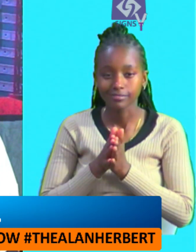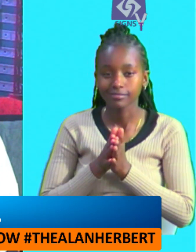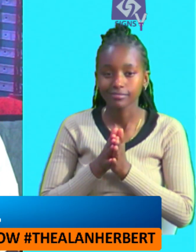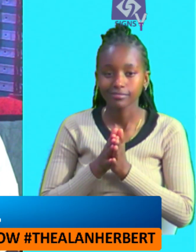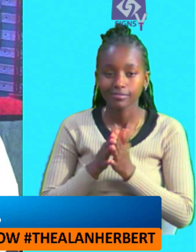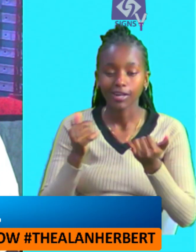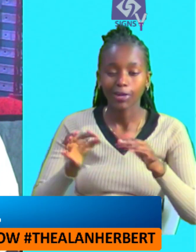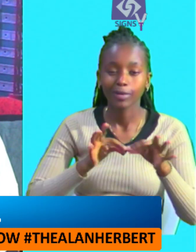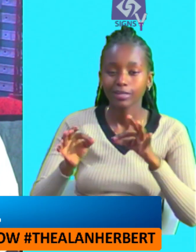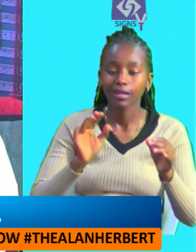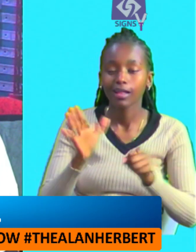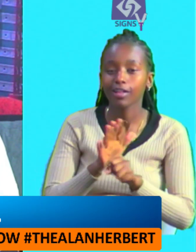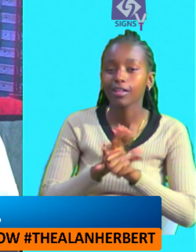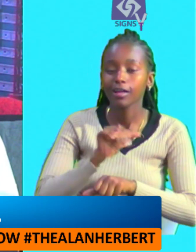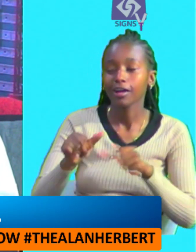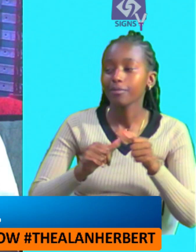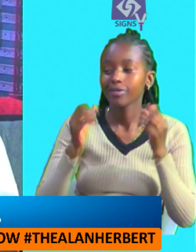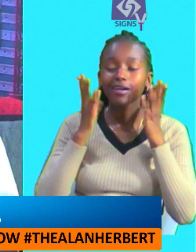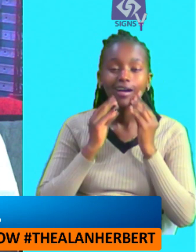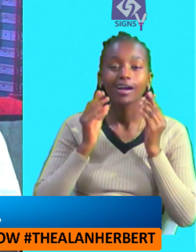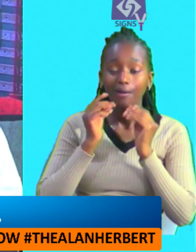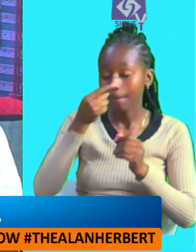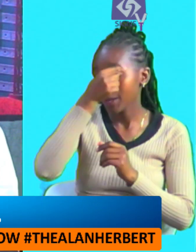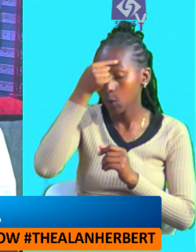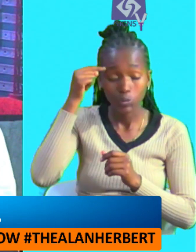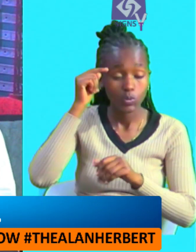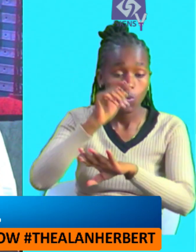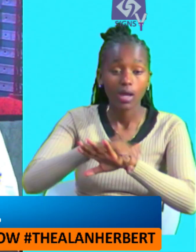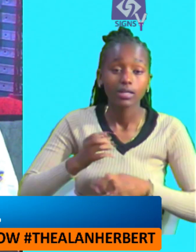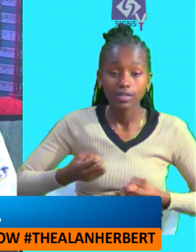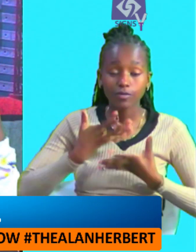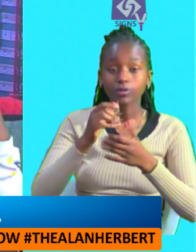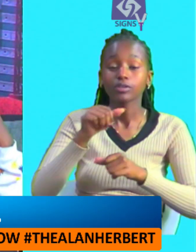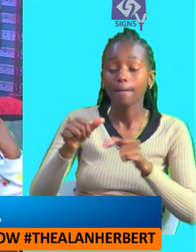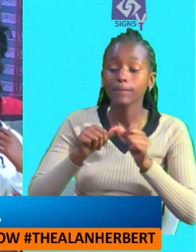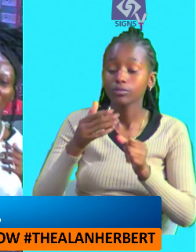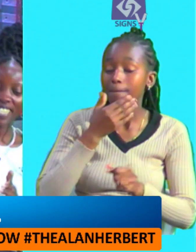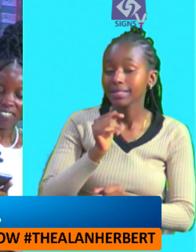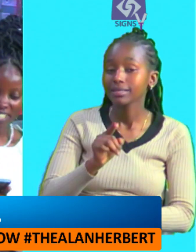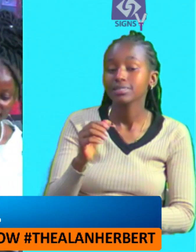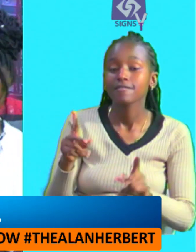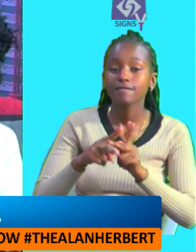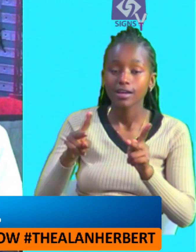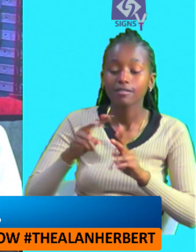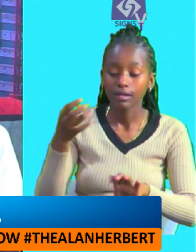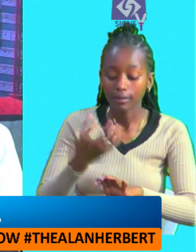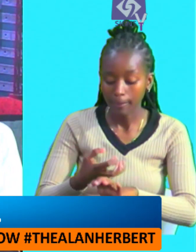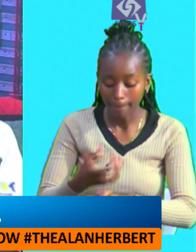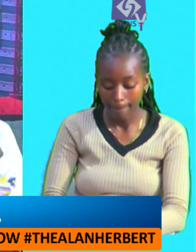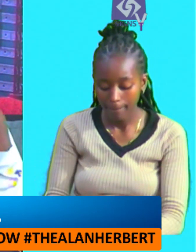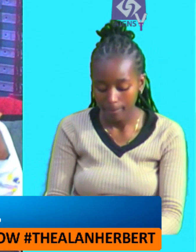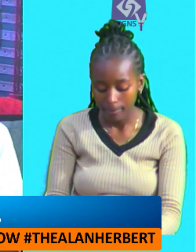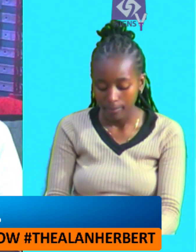chef. I think French and Italian. He's called Jean-Pierre, and the way he does his recipes and the kind of how